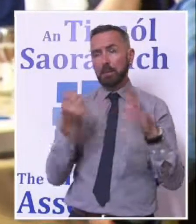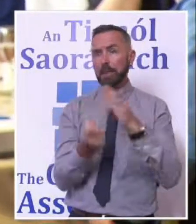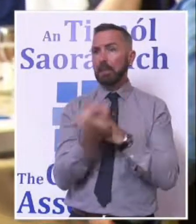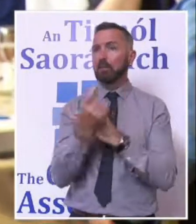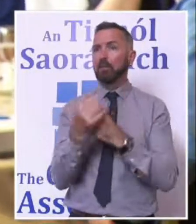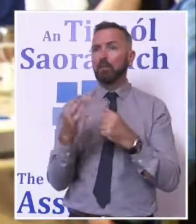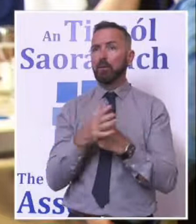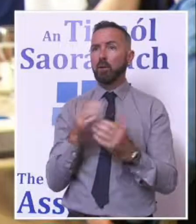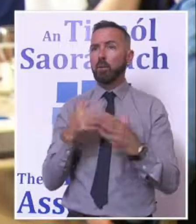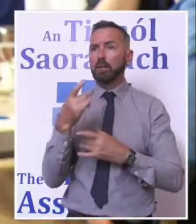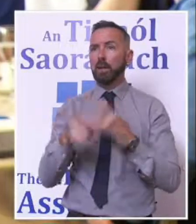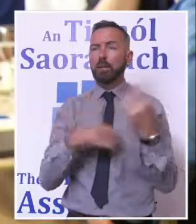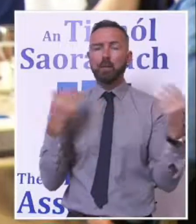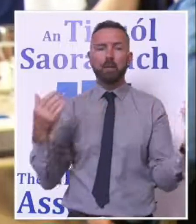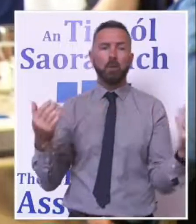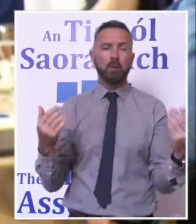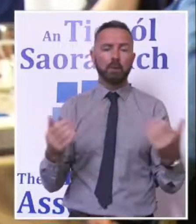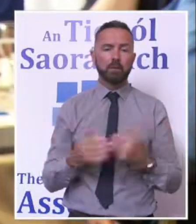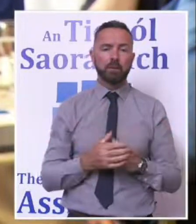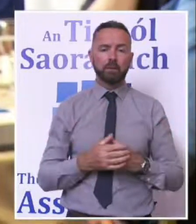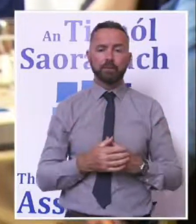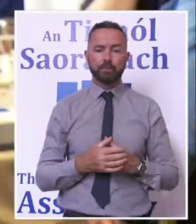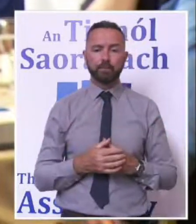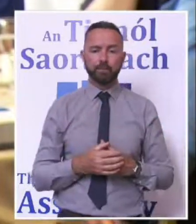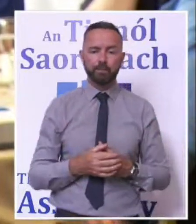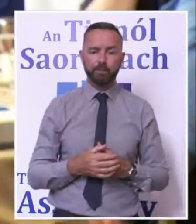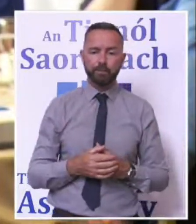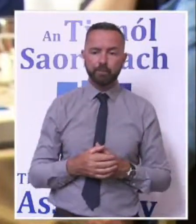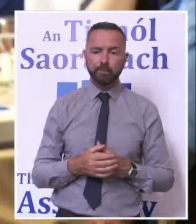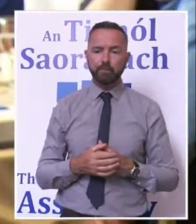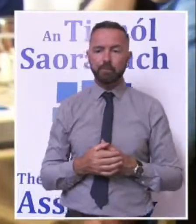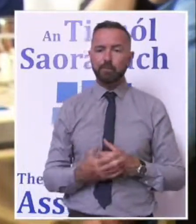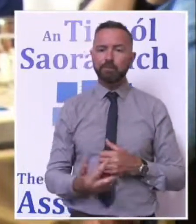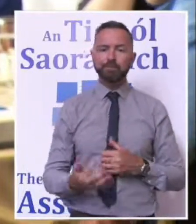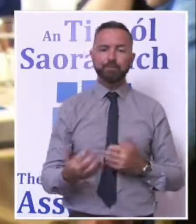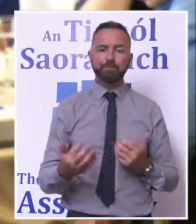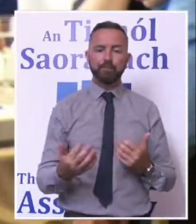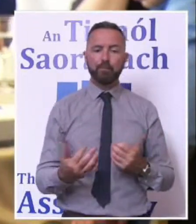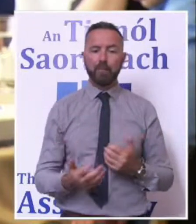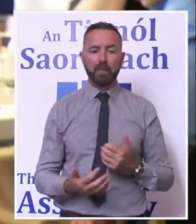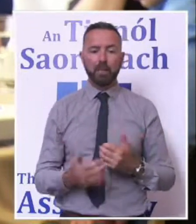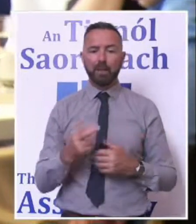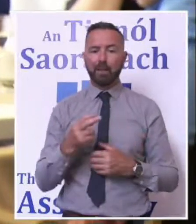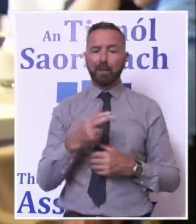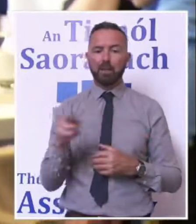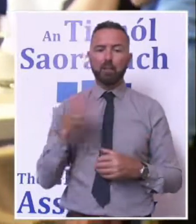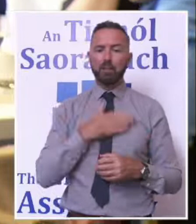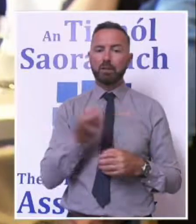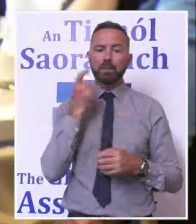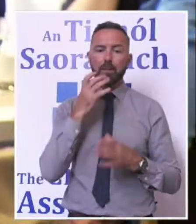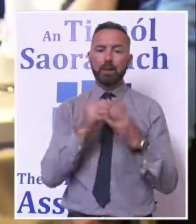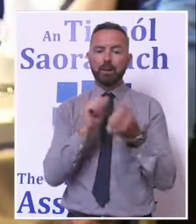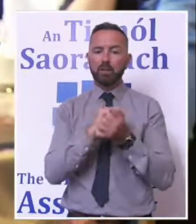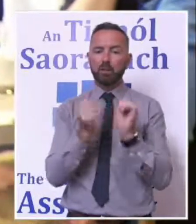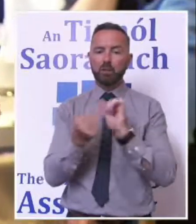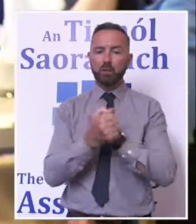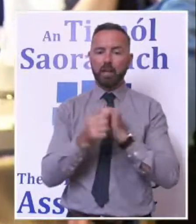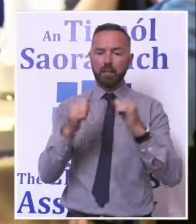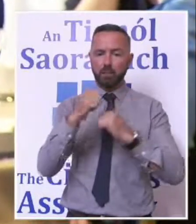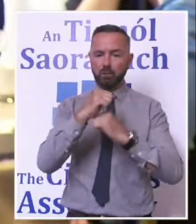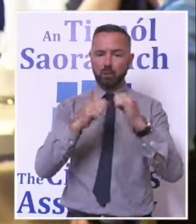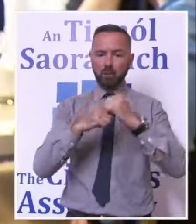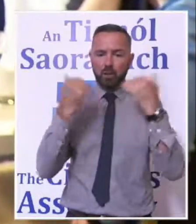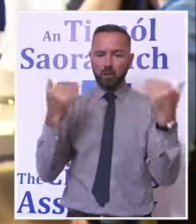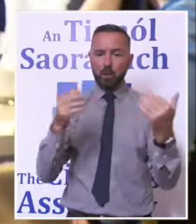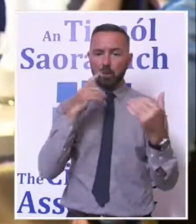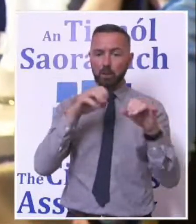for what's going on at the moment, that even if it was a simple thing of just changing the funding structure that we have at the moment, the system we have